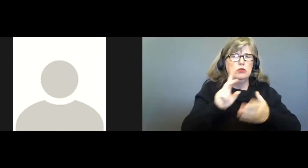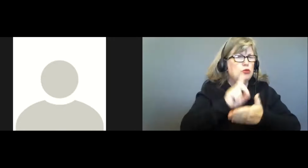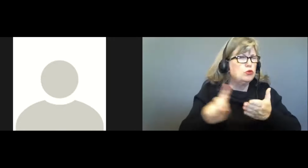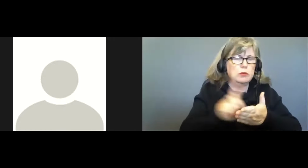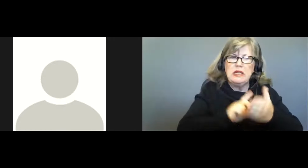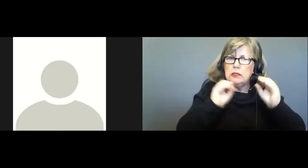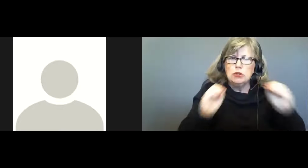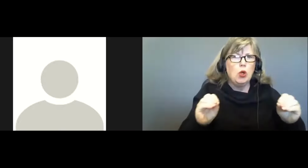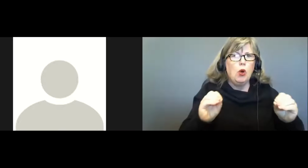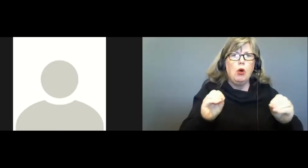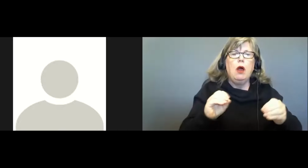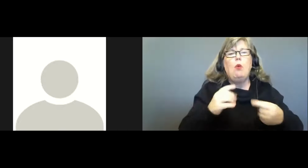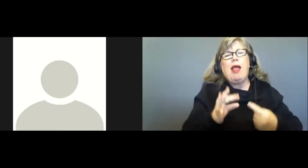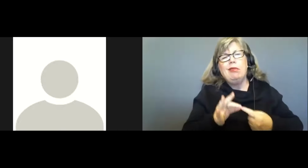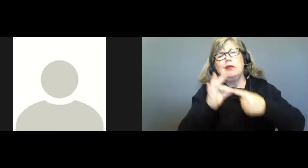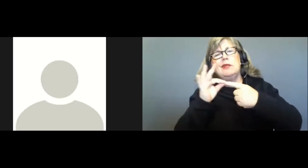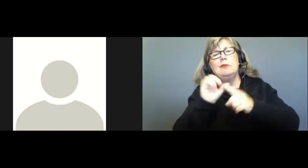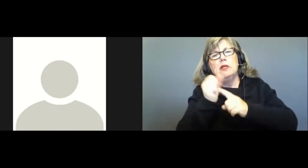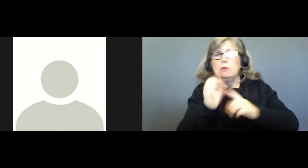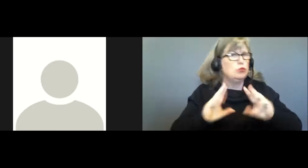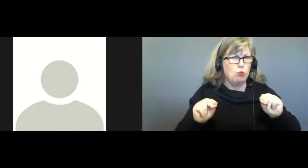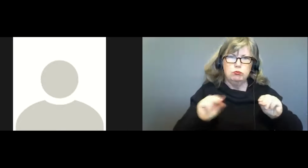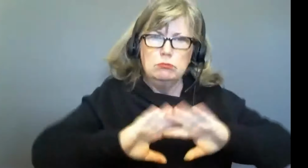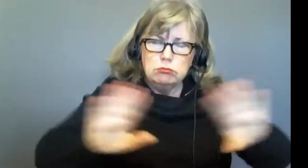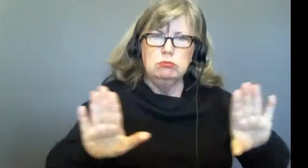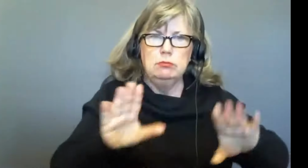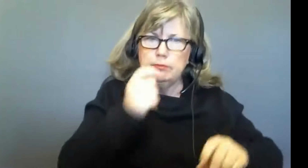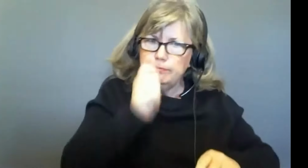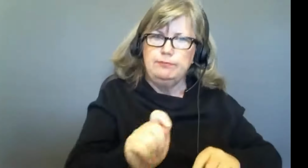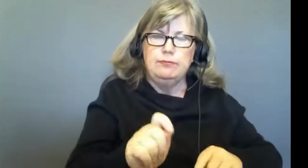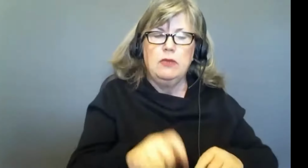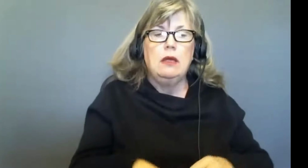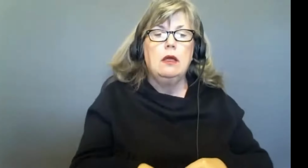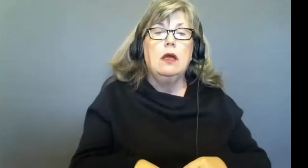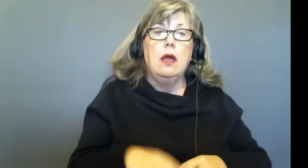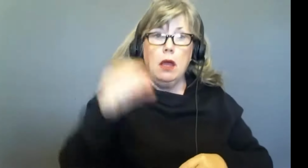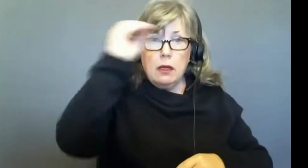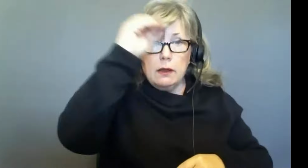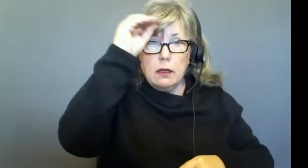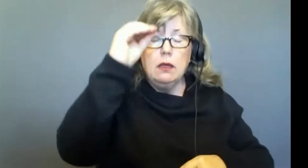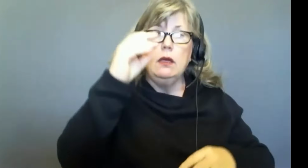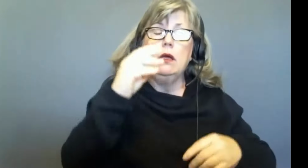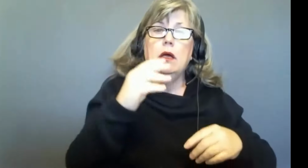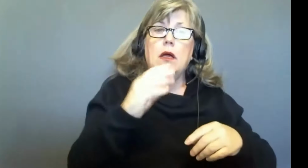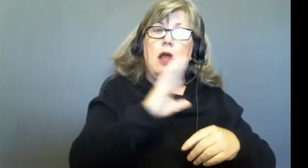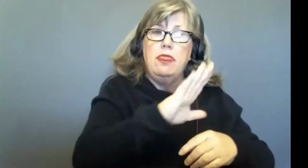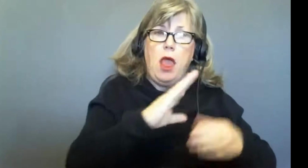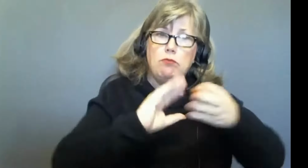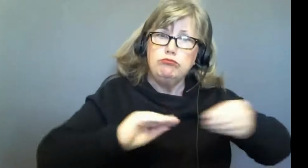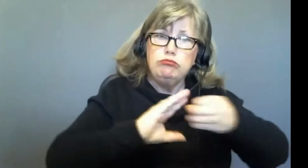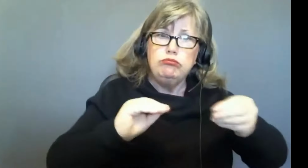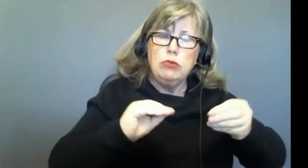without exception. Third, the voices and the views of older persons should be taken into